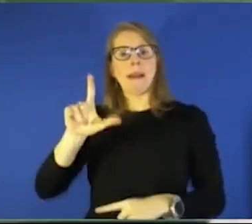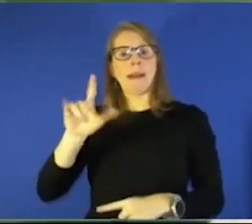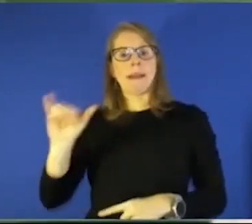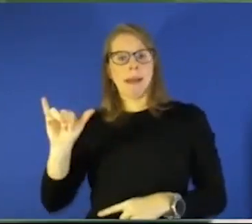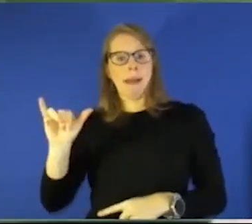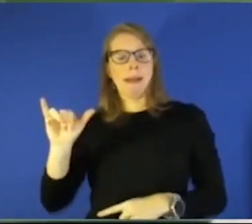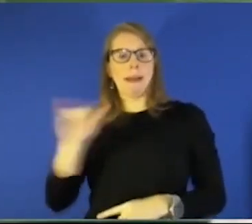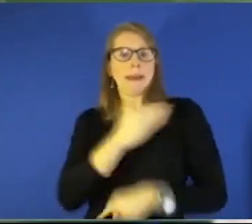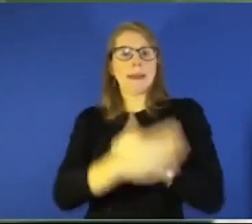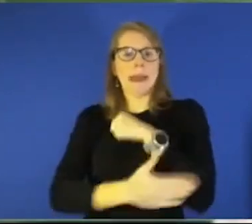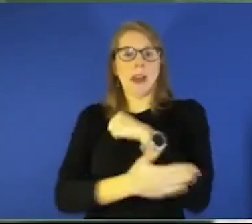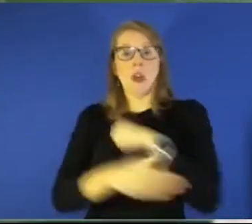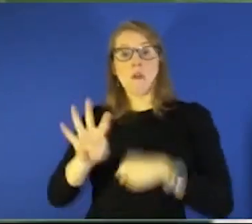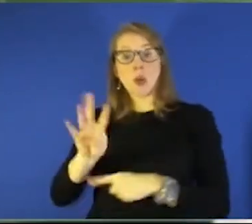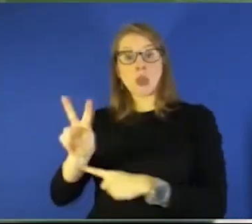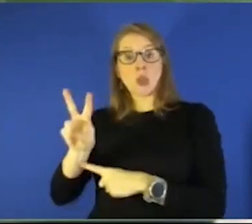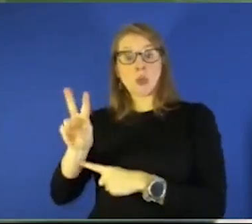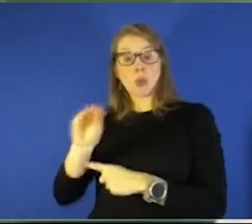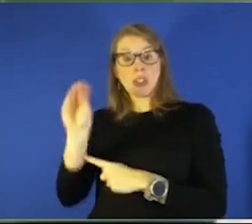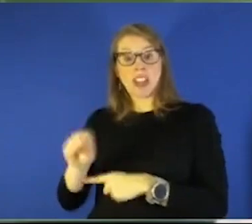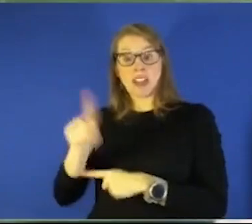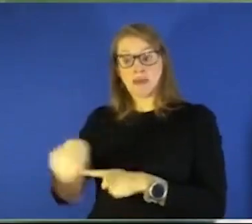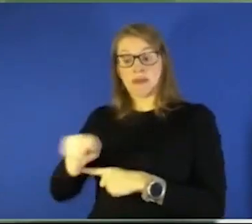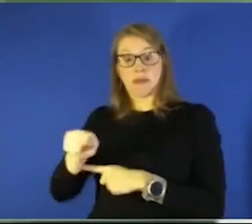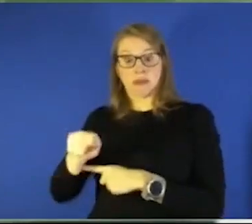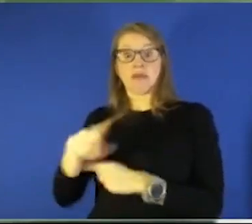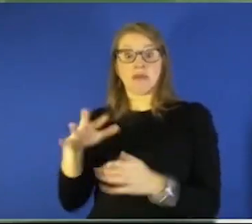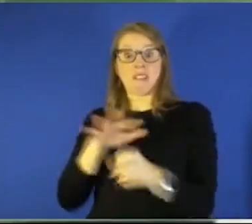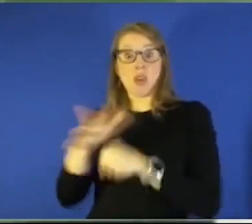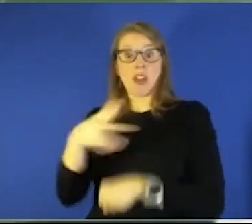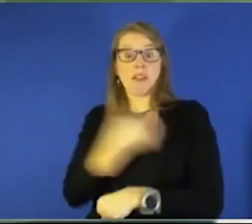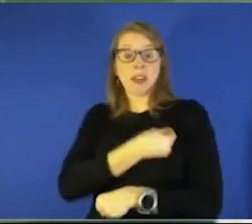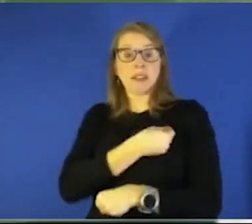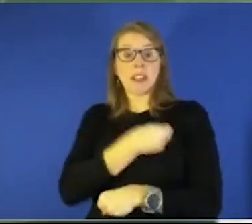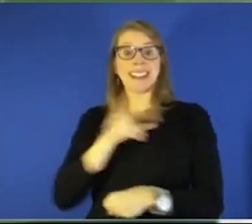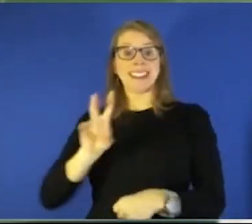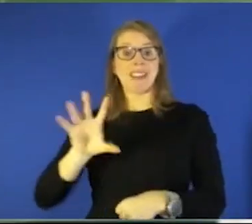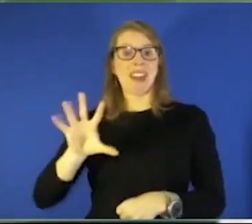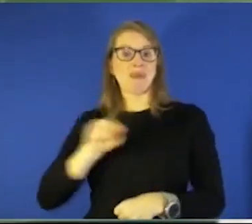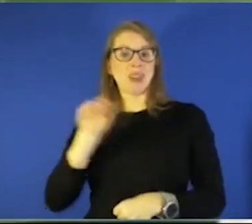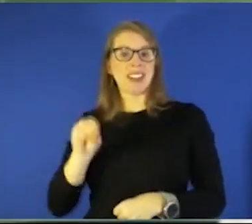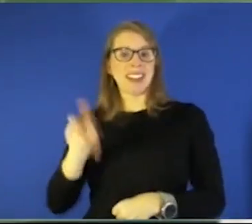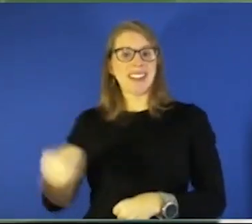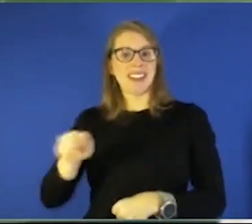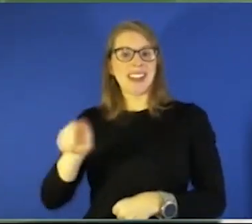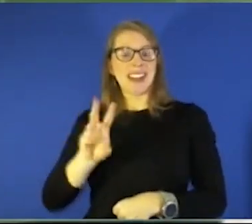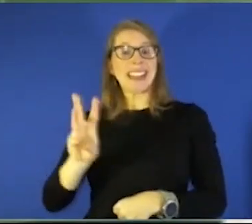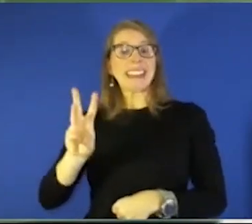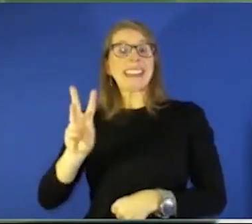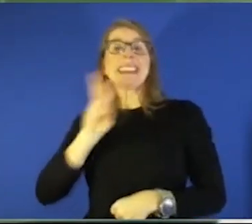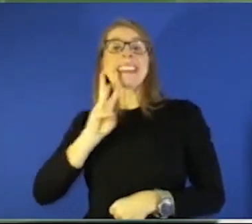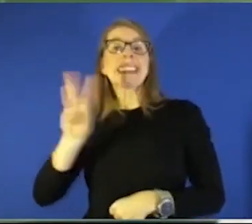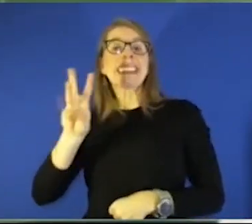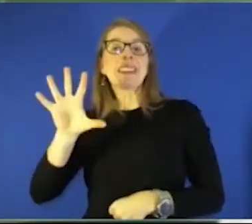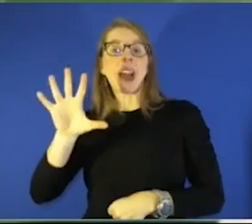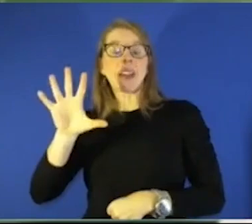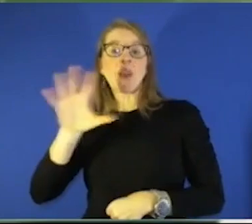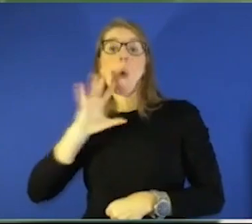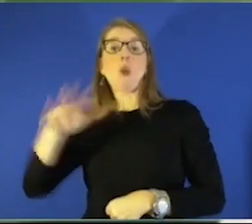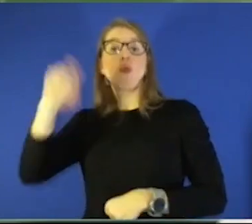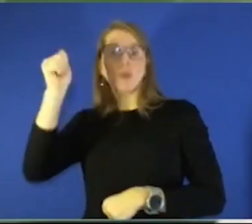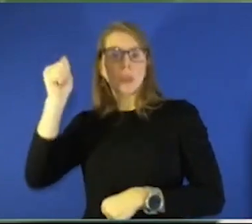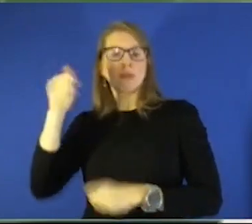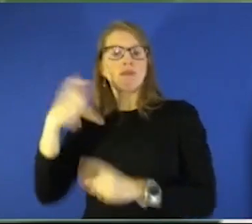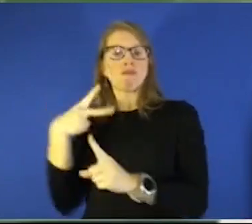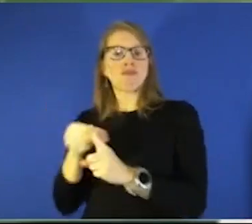only 42% of the population is fully vaccinated, and 75% of those 65 and older have been vaccinated. And I